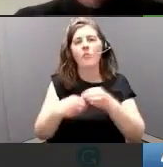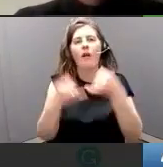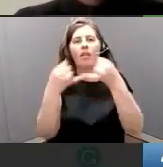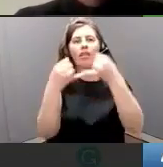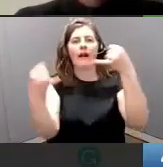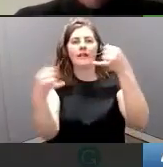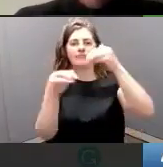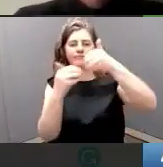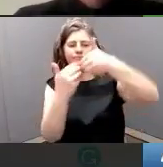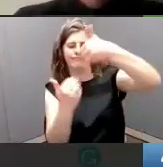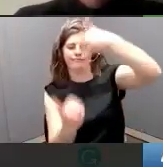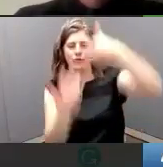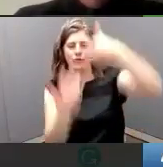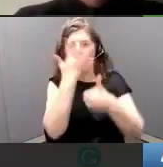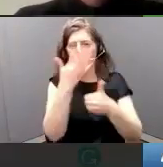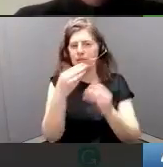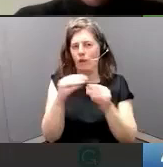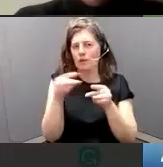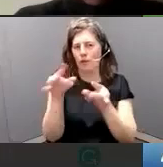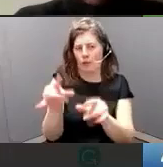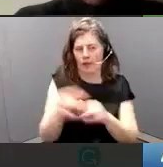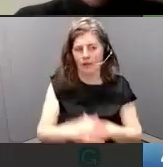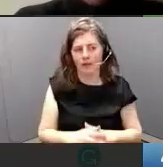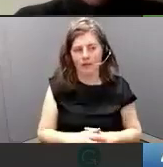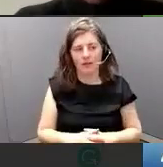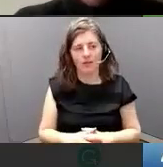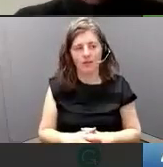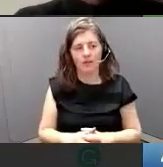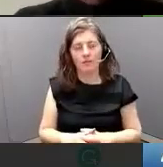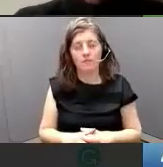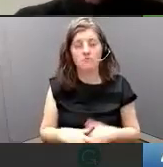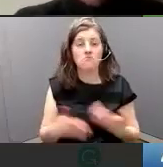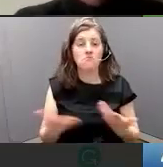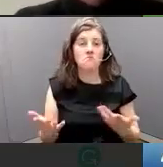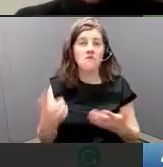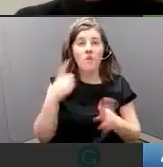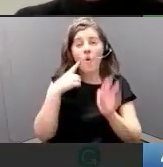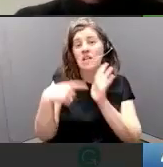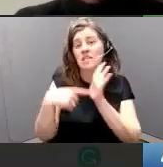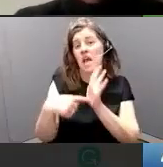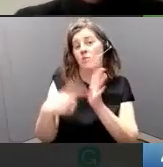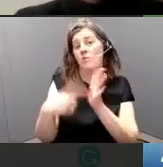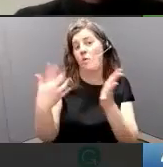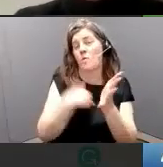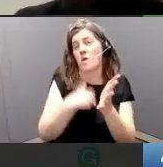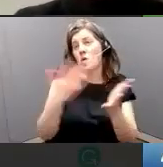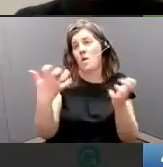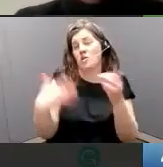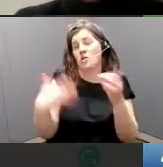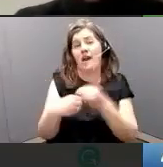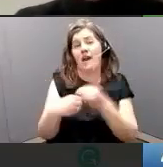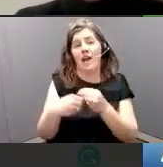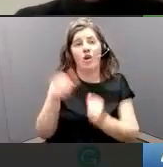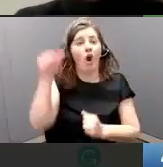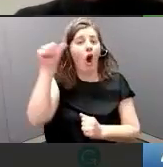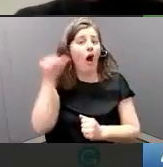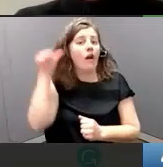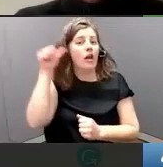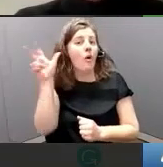looks better. And let's say we want to add a audio